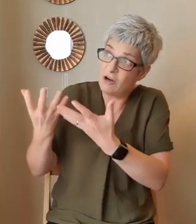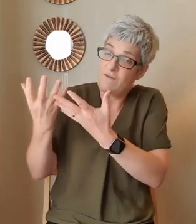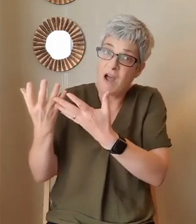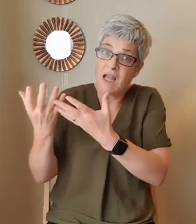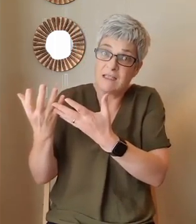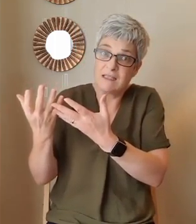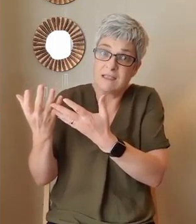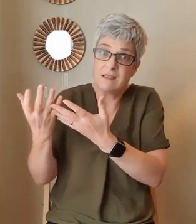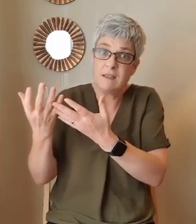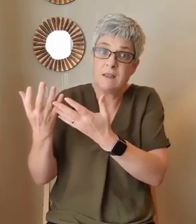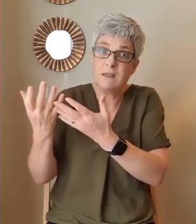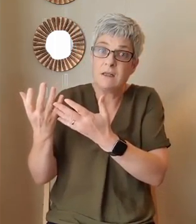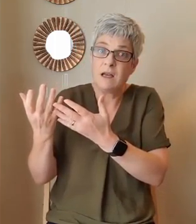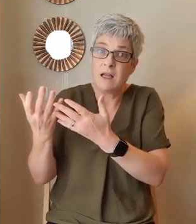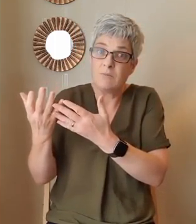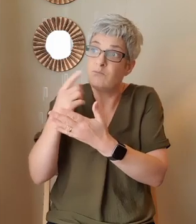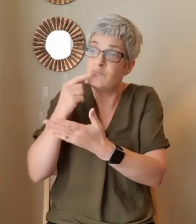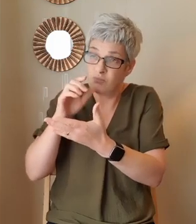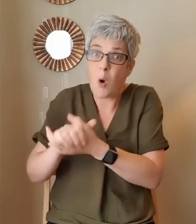the Lord and made vows to him.